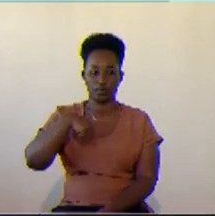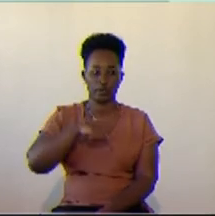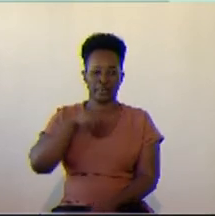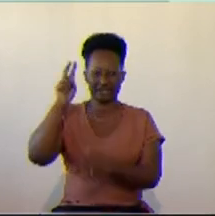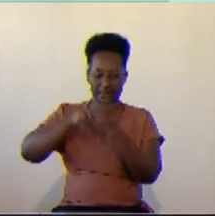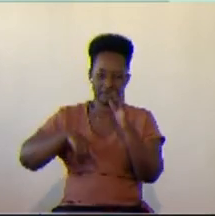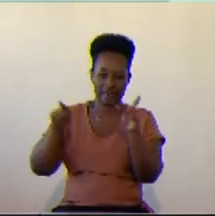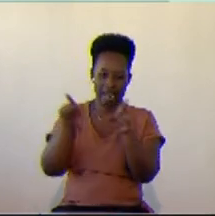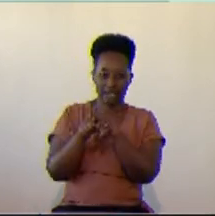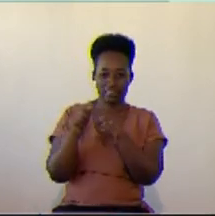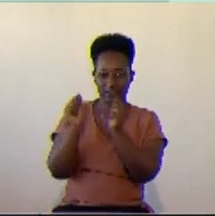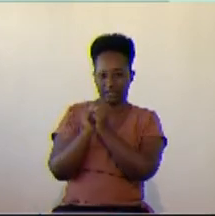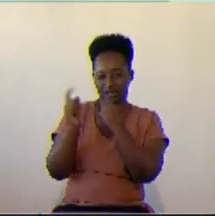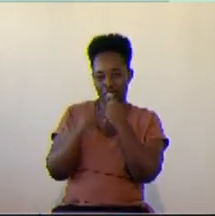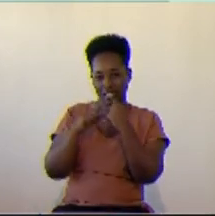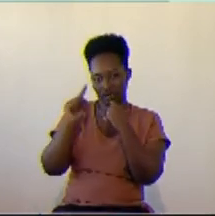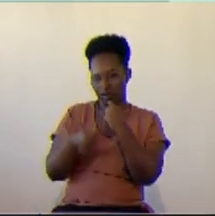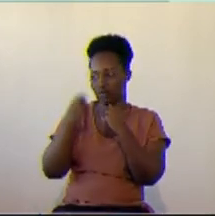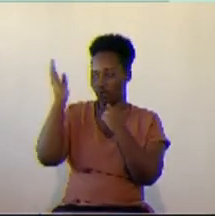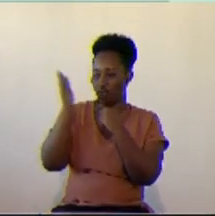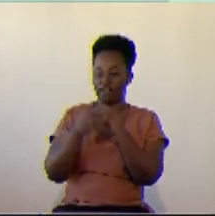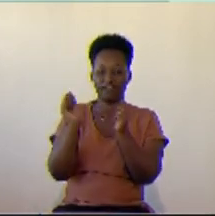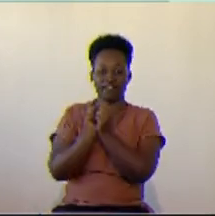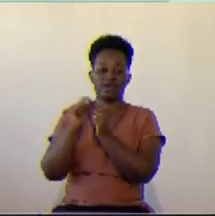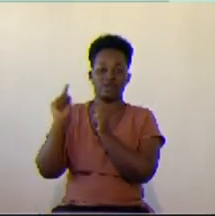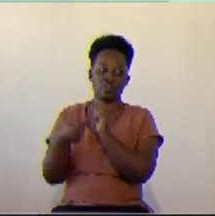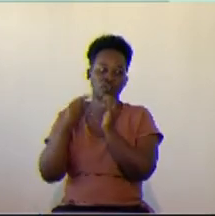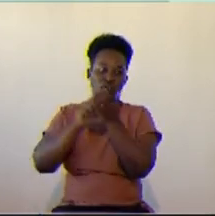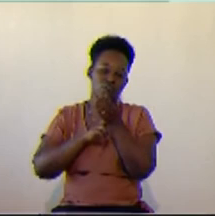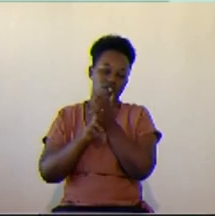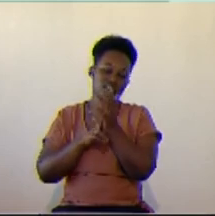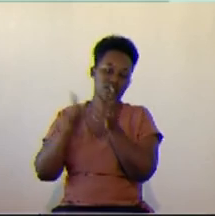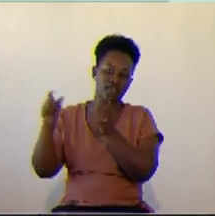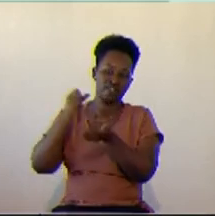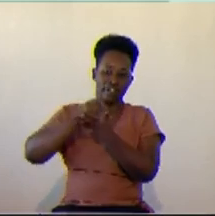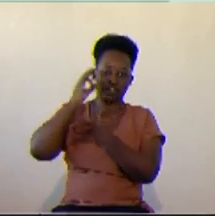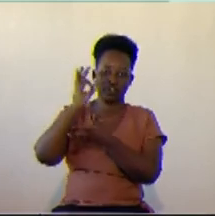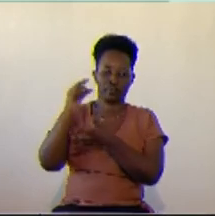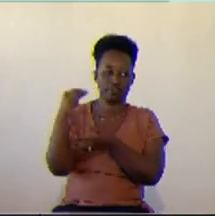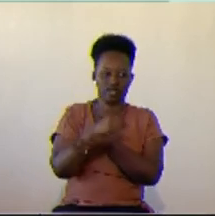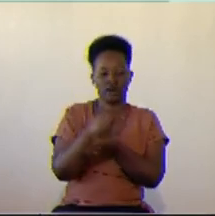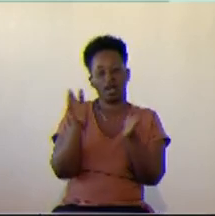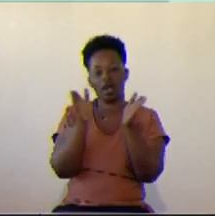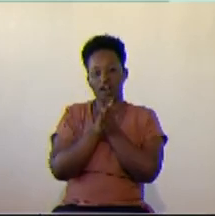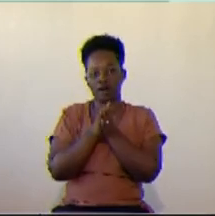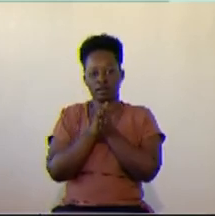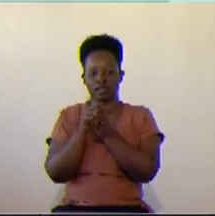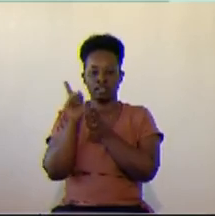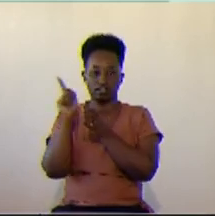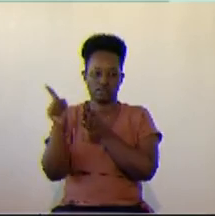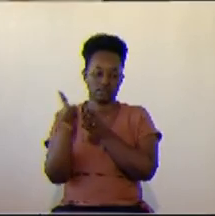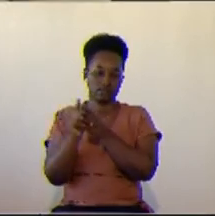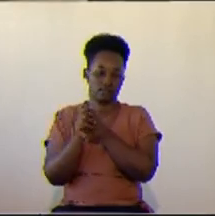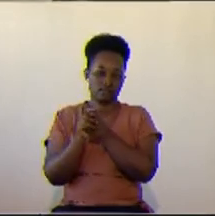as 16,000 over 10,000, using this as a value of G and using the density of mercury